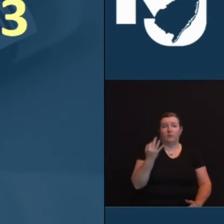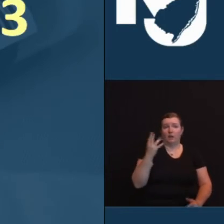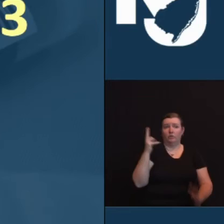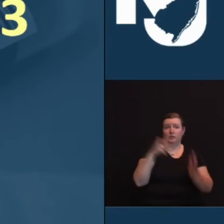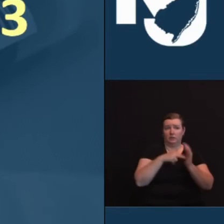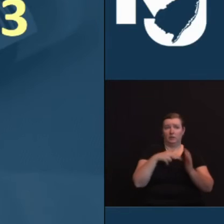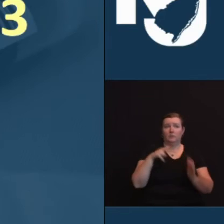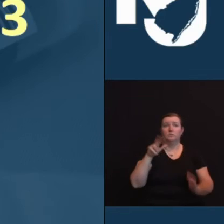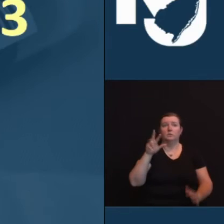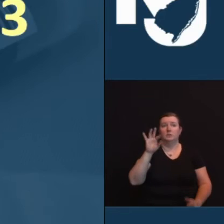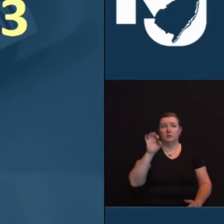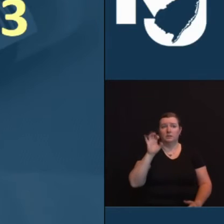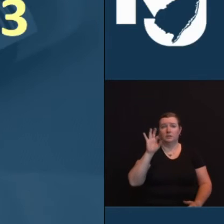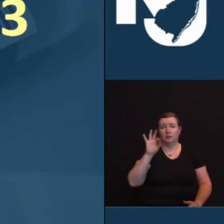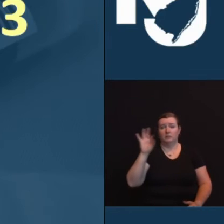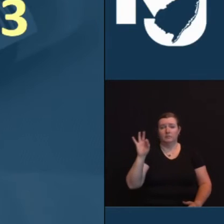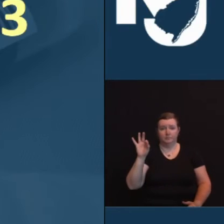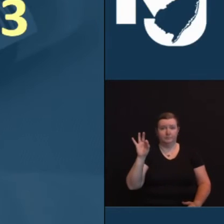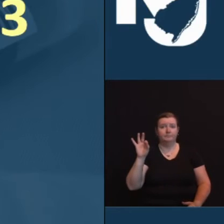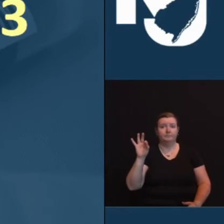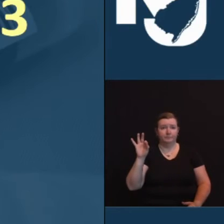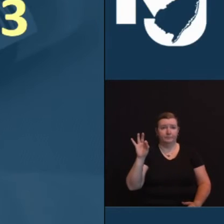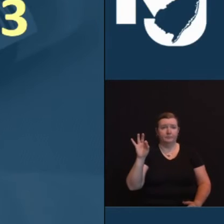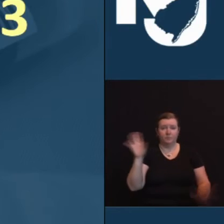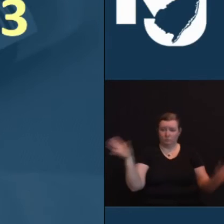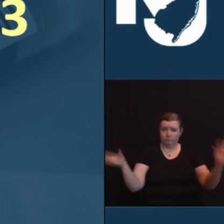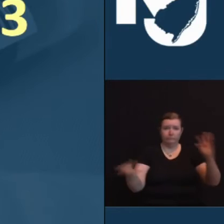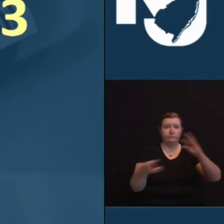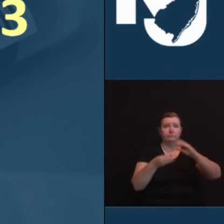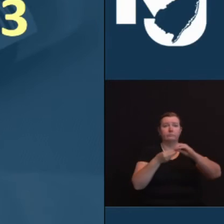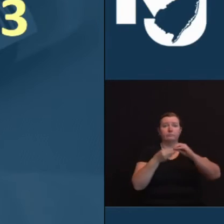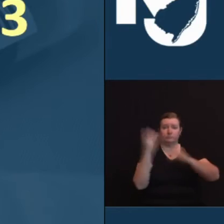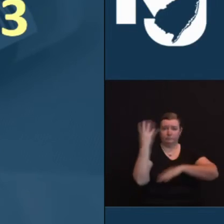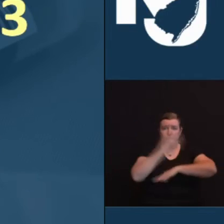3,399. If you add all that up in just 4 days, you get to